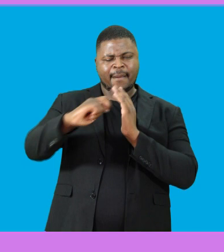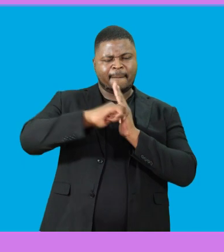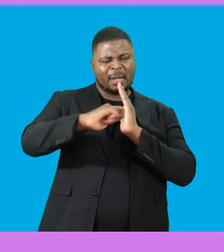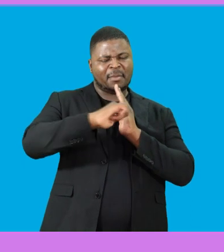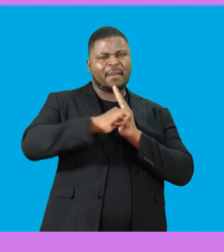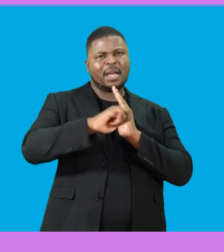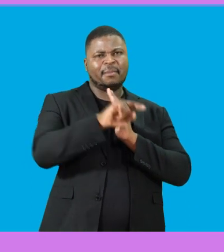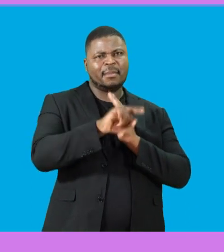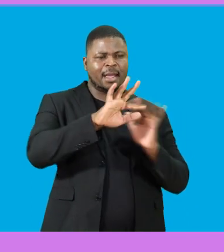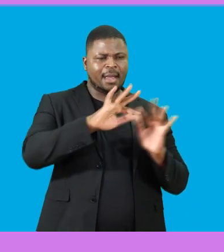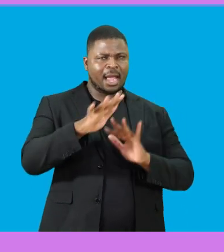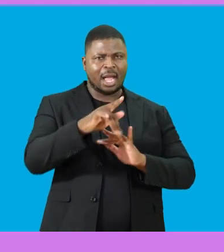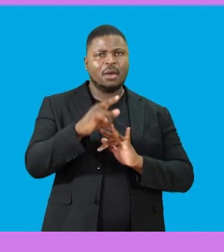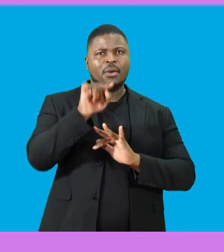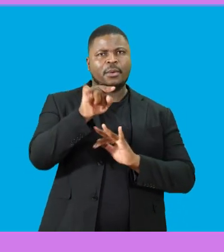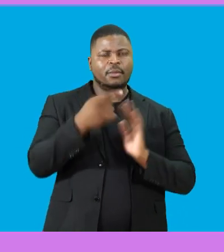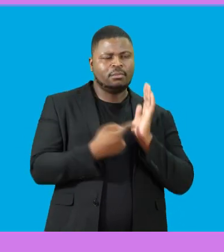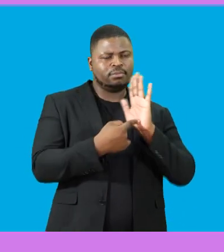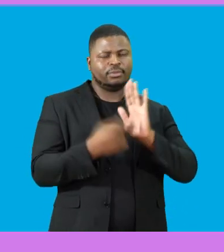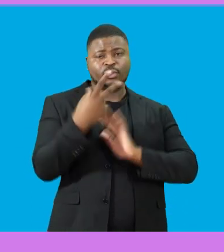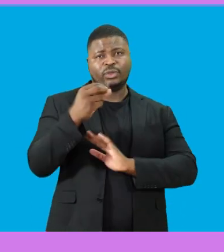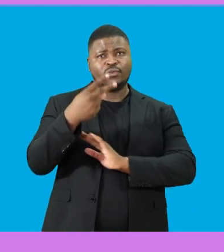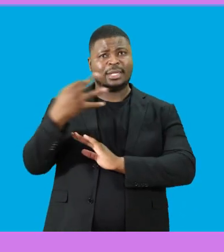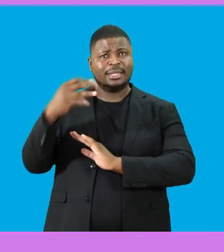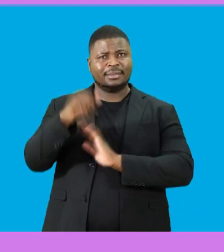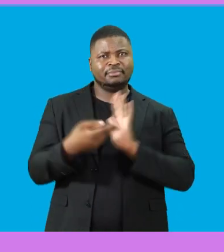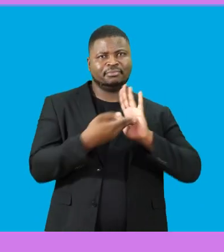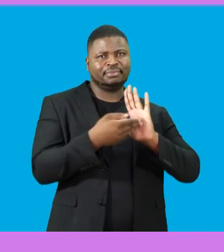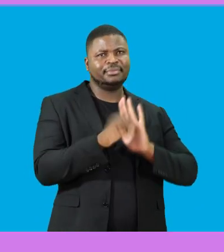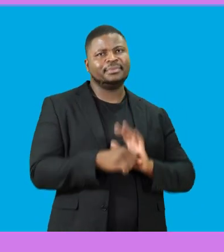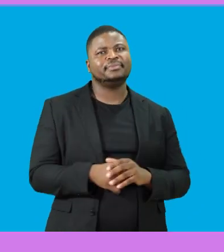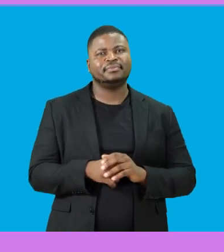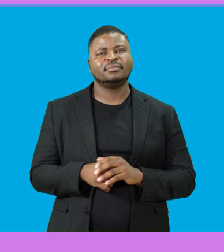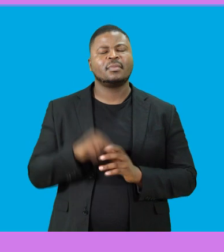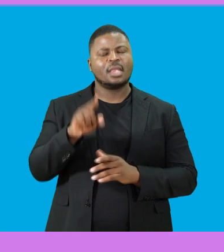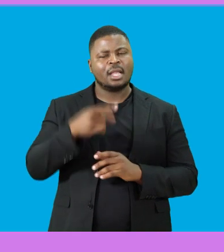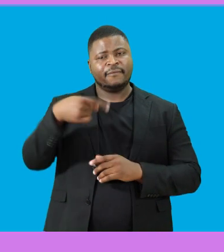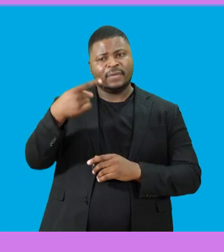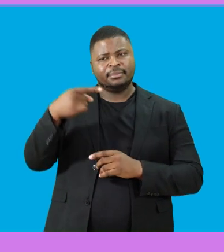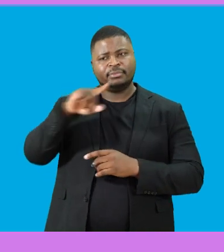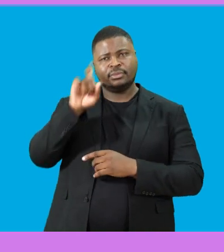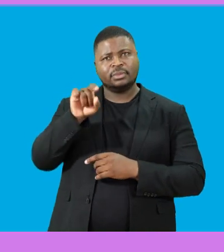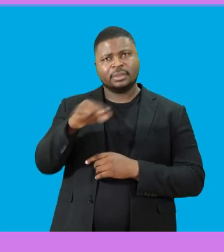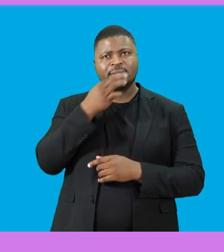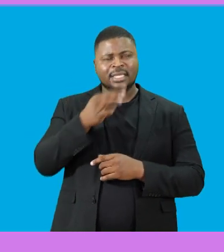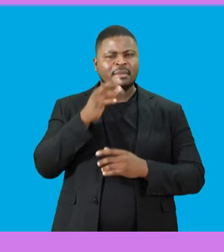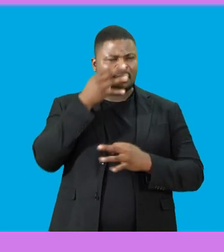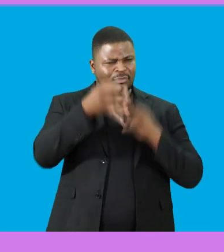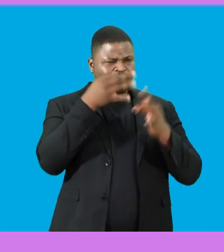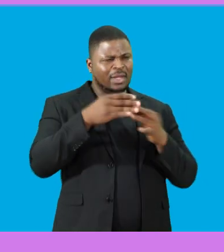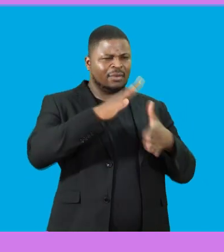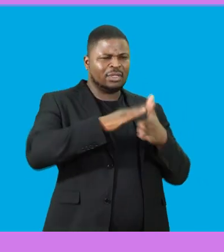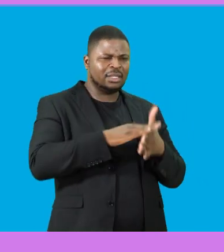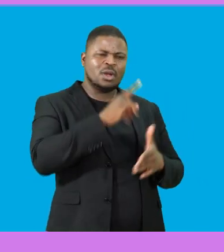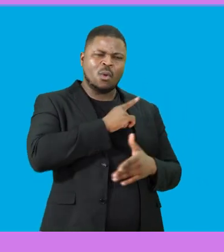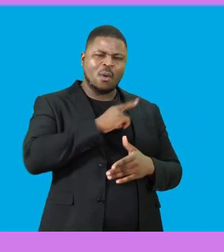bank fee structure for 2023. A says, state one reason why the bank